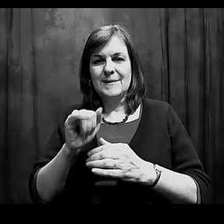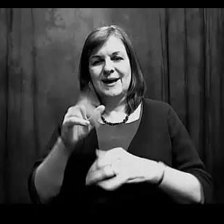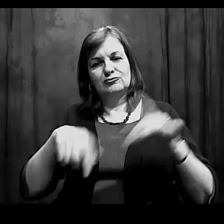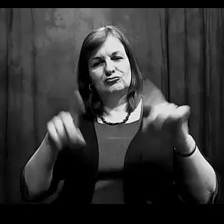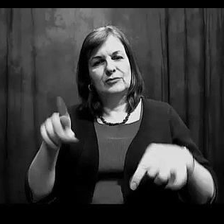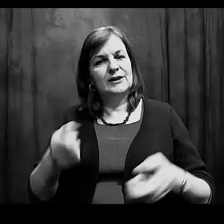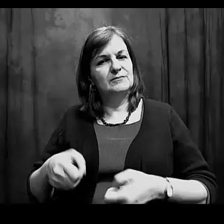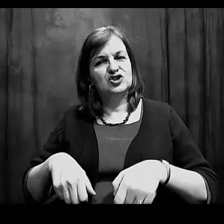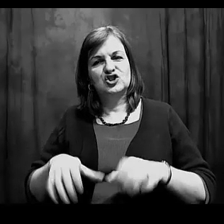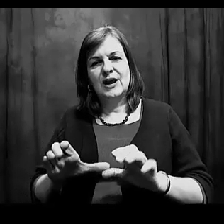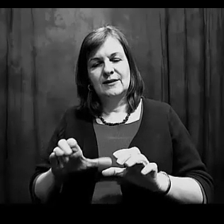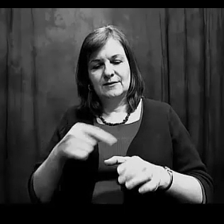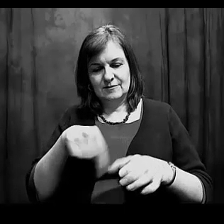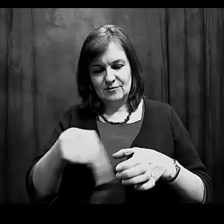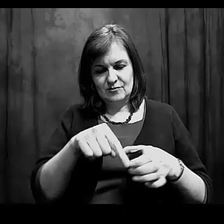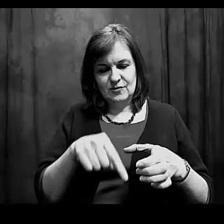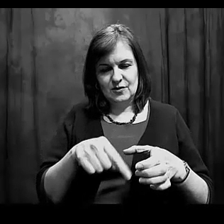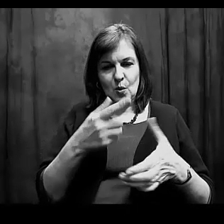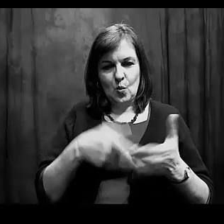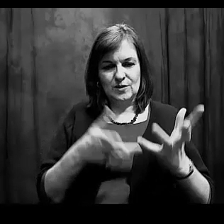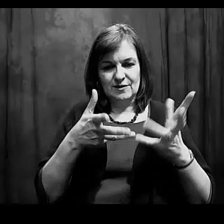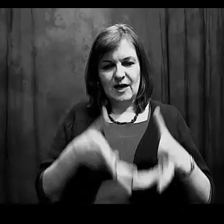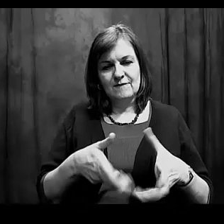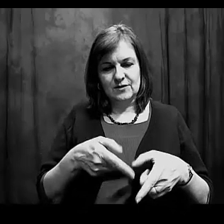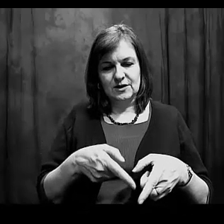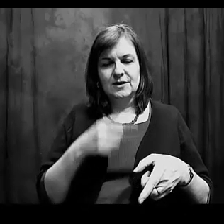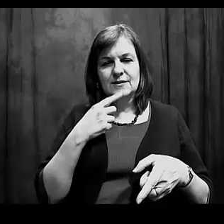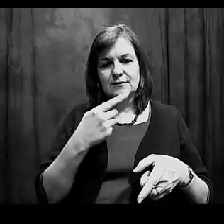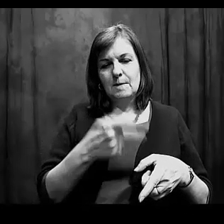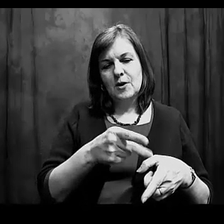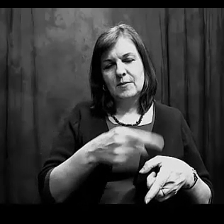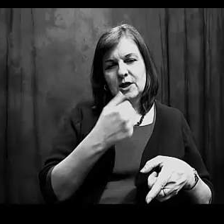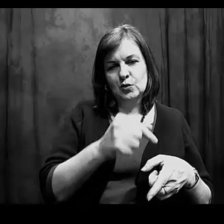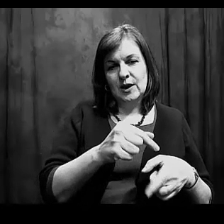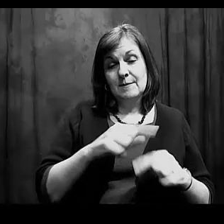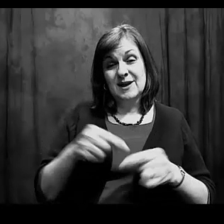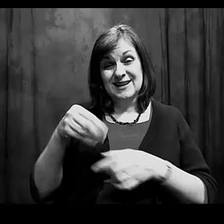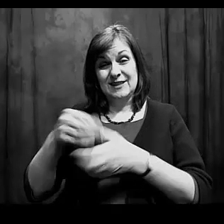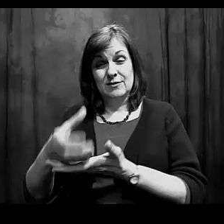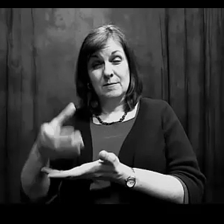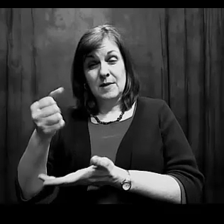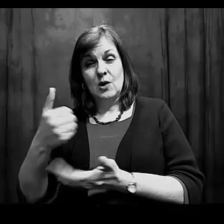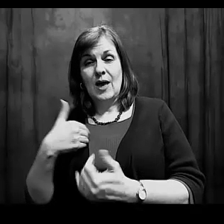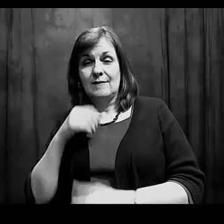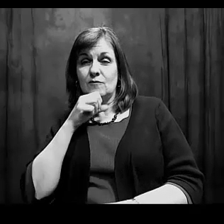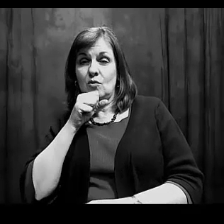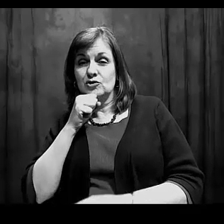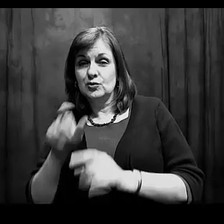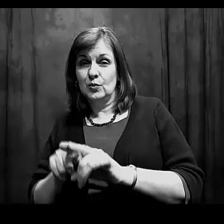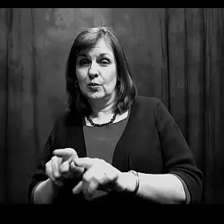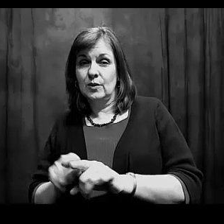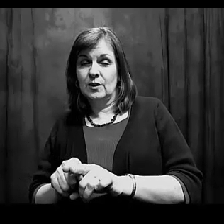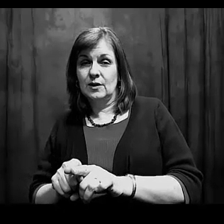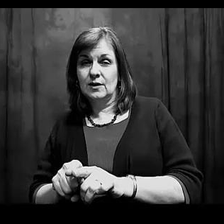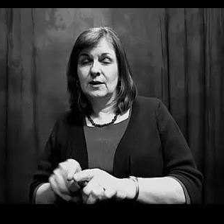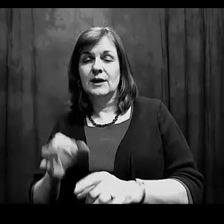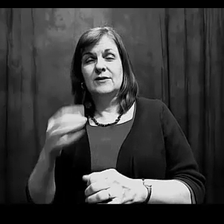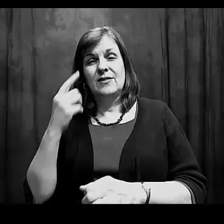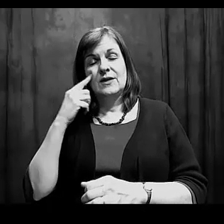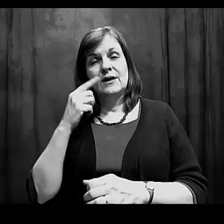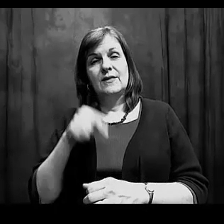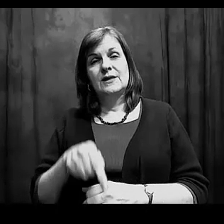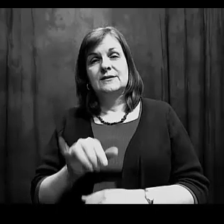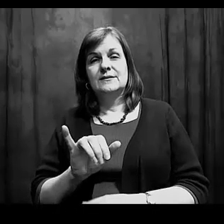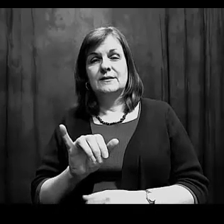random chance, our surviving population is only purple and green, when originally we also had some orange mixed in. So